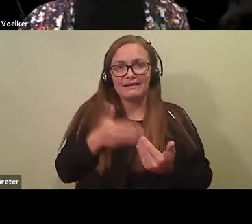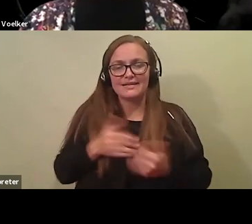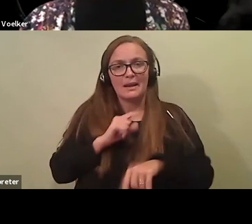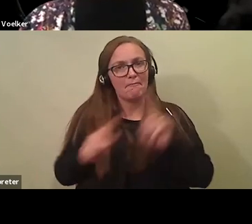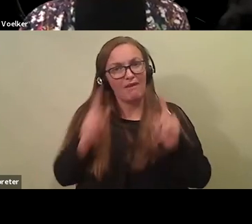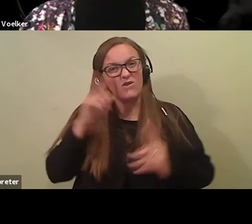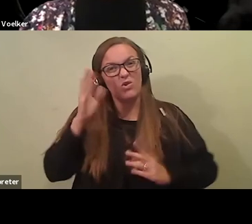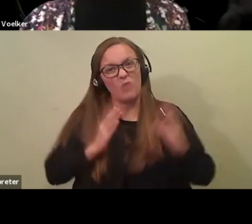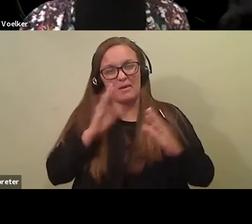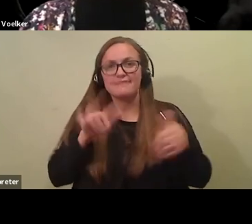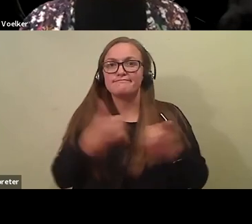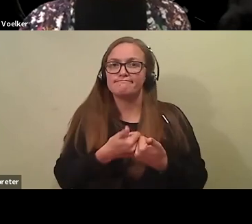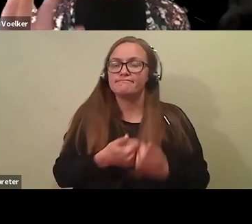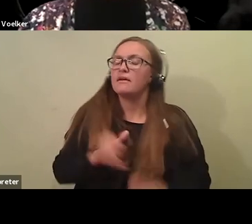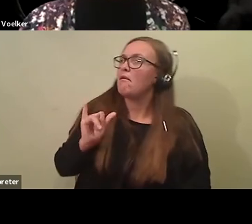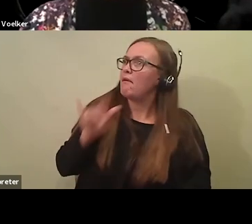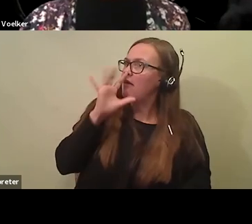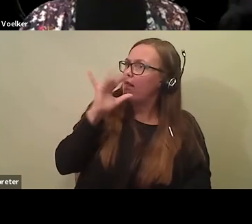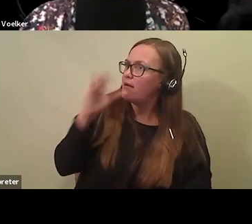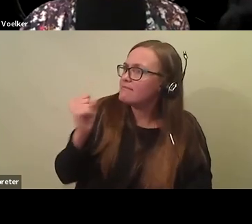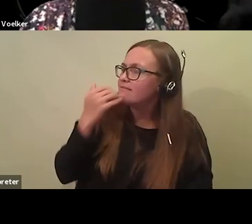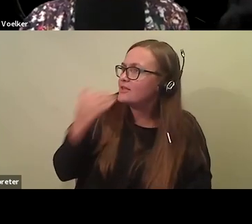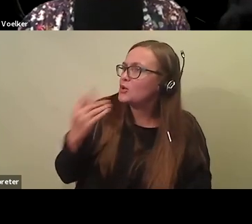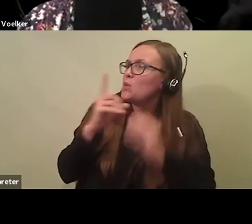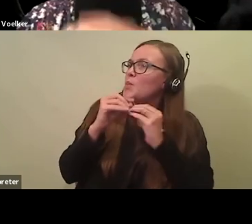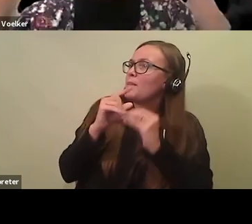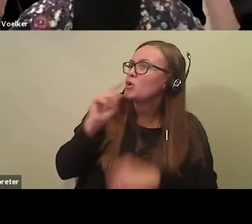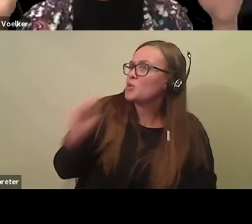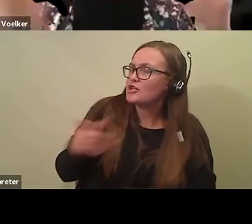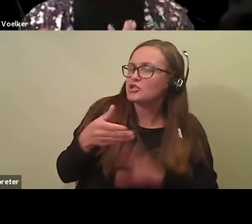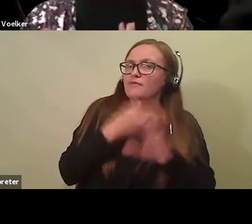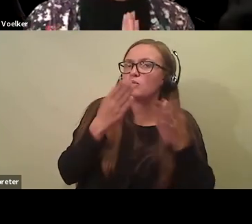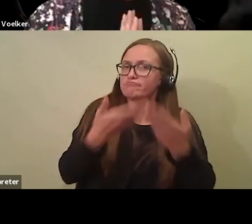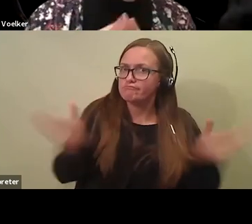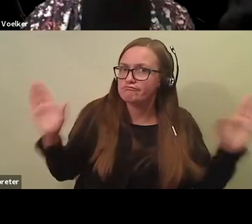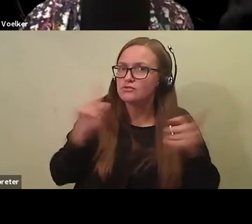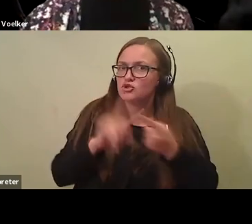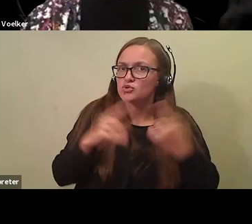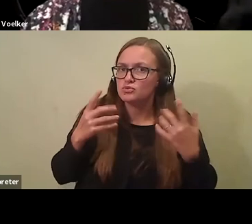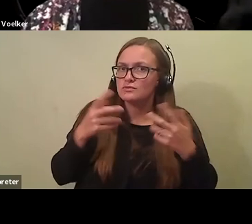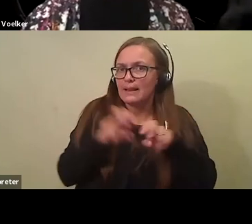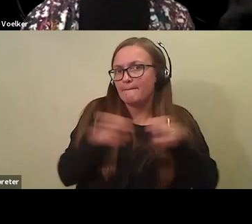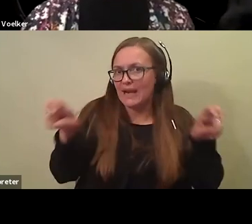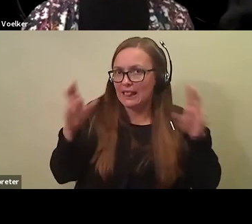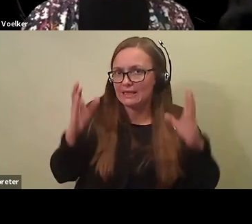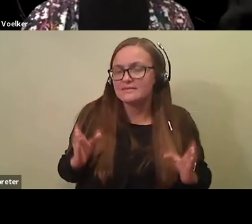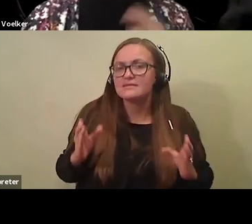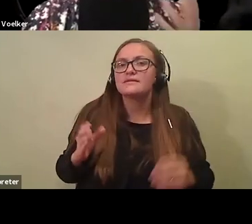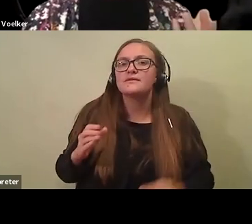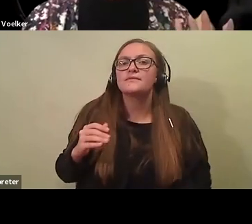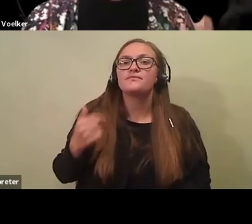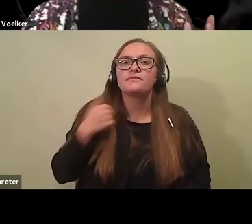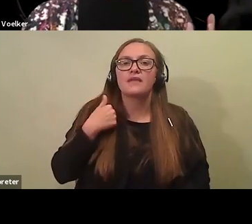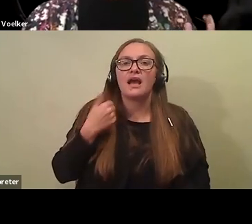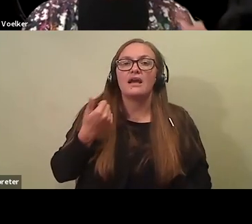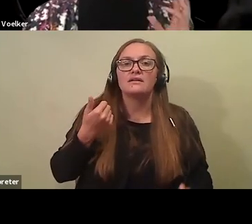robots. Fascinating, thank you. And one other question I have for you before we open up the floor to all the panelists. So I attempted